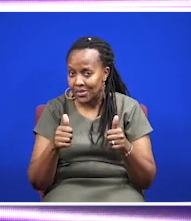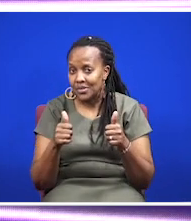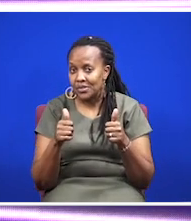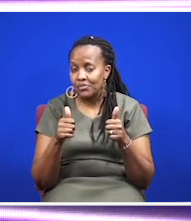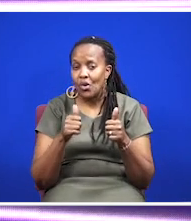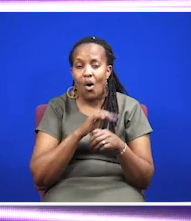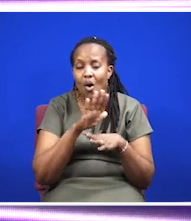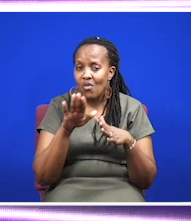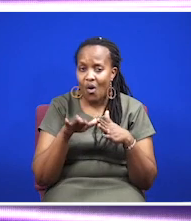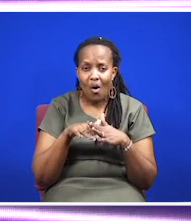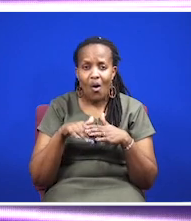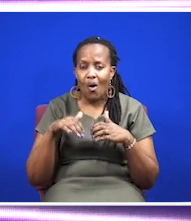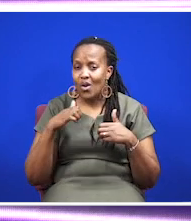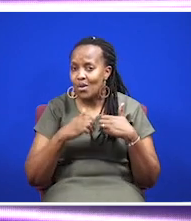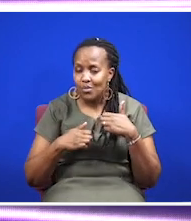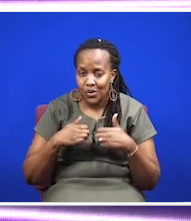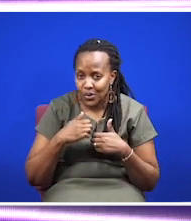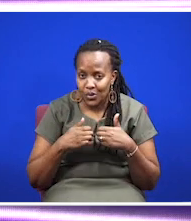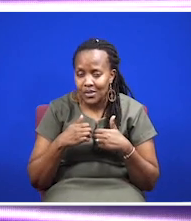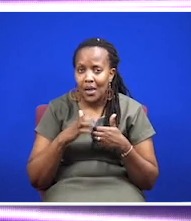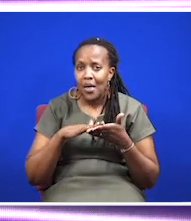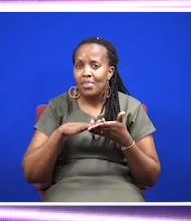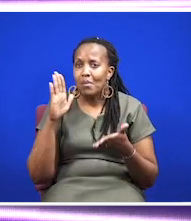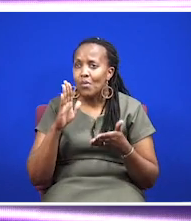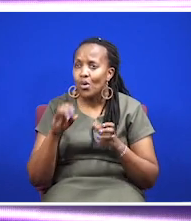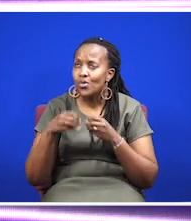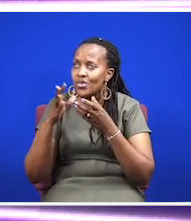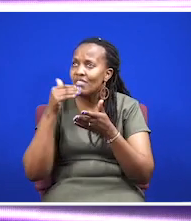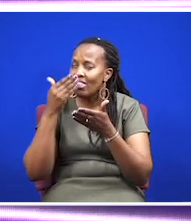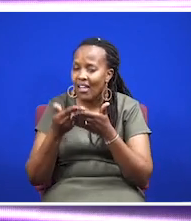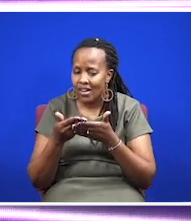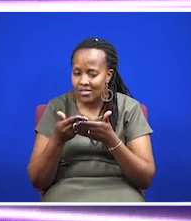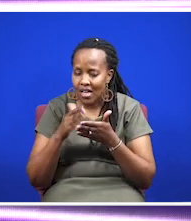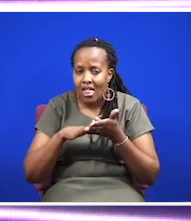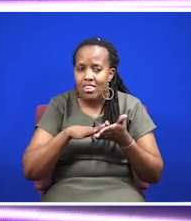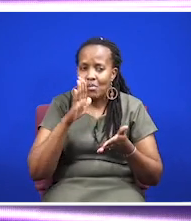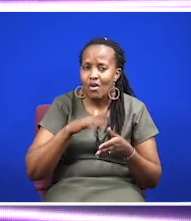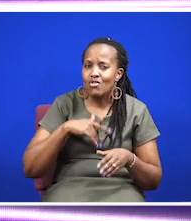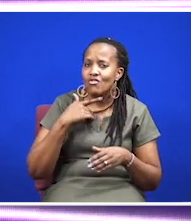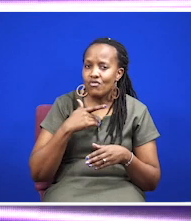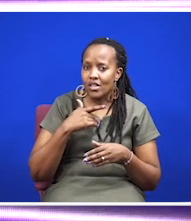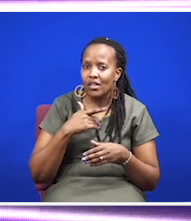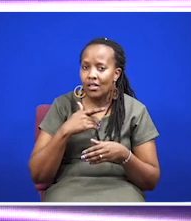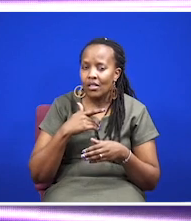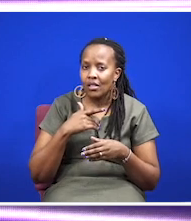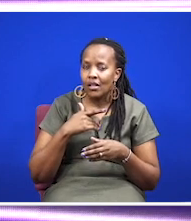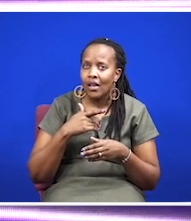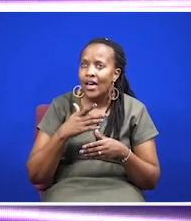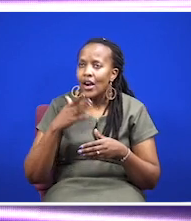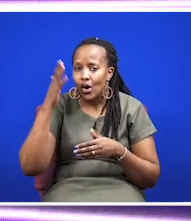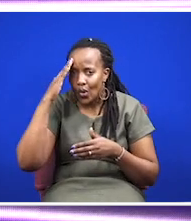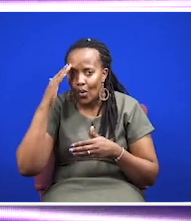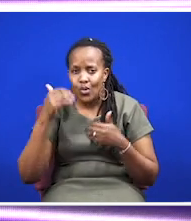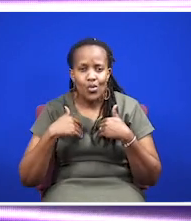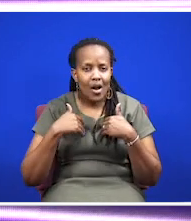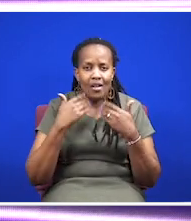have, the more likely you will have even more to express gratitude for. So let us learn